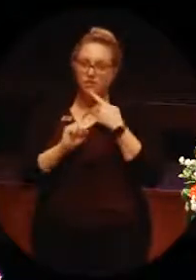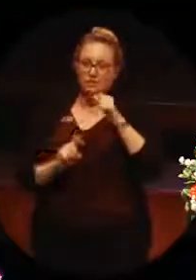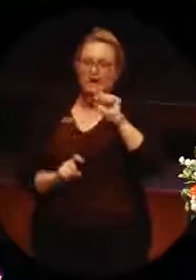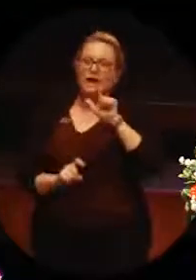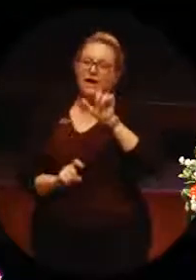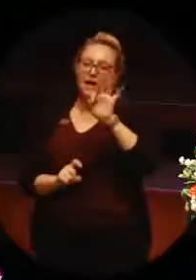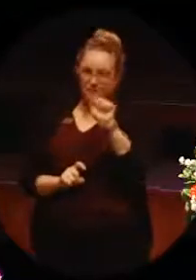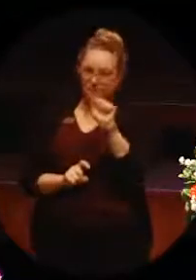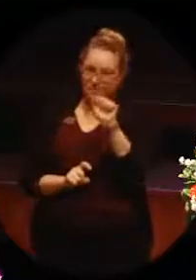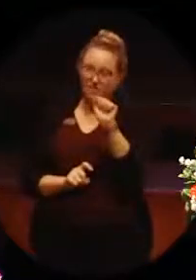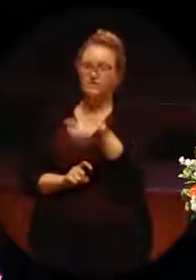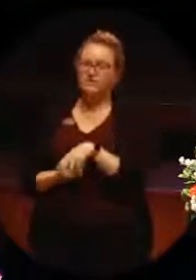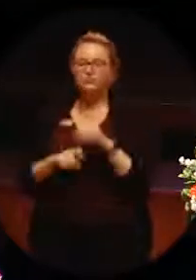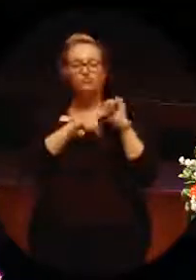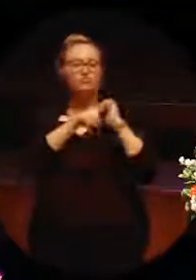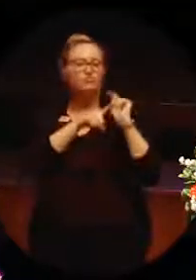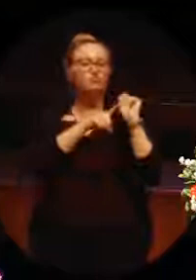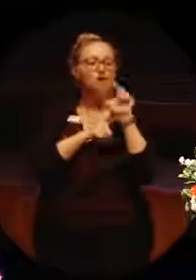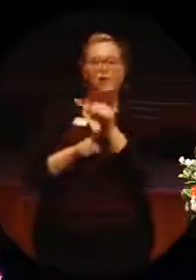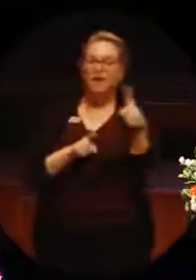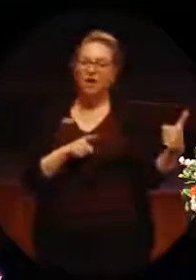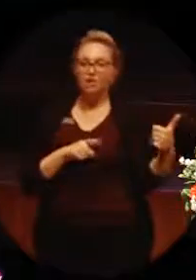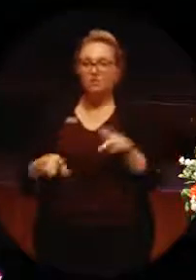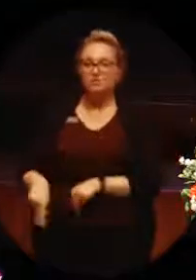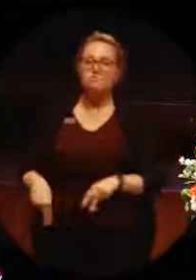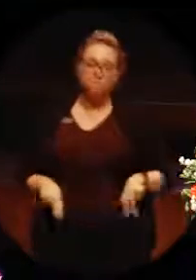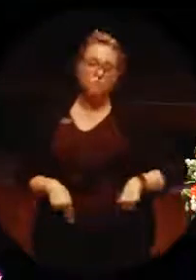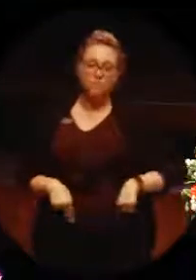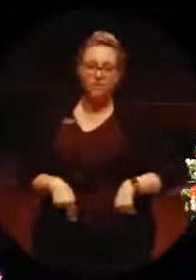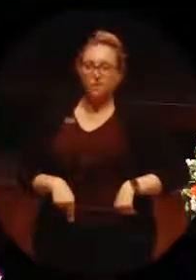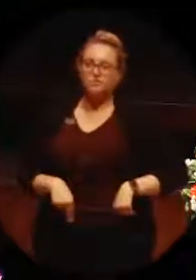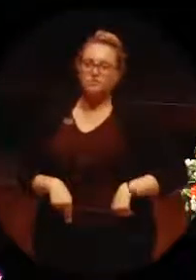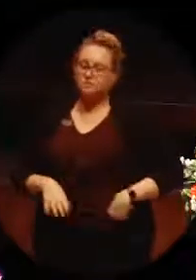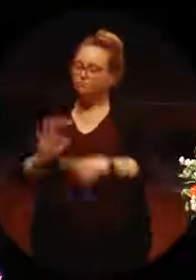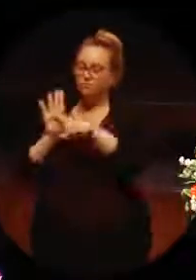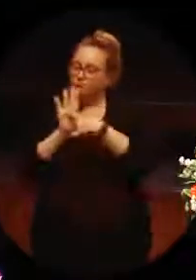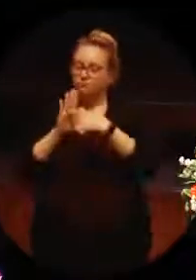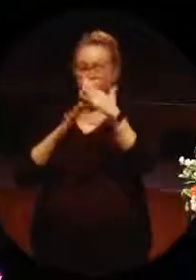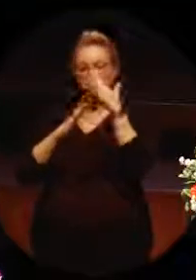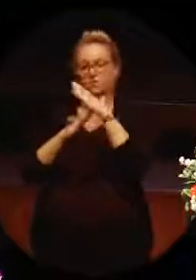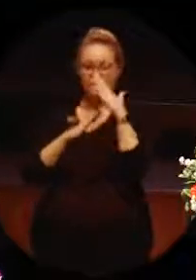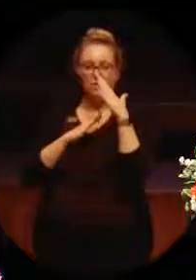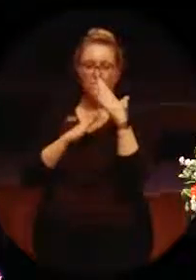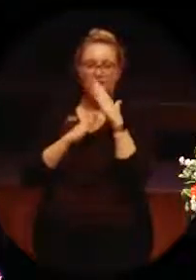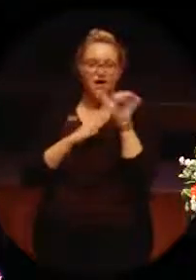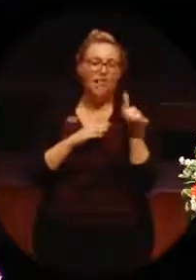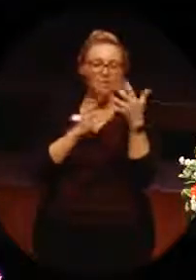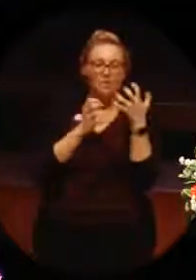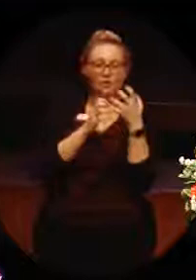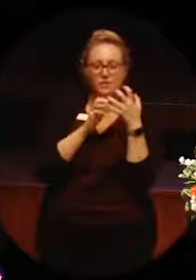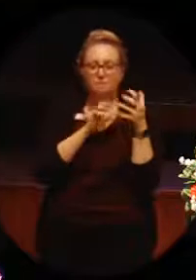he was an alpha SEAL. He trained other SEALs, and he was the pinnacle. He was the SEAL that